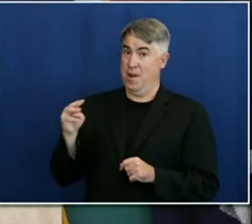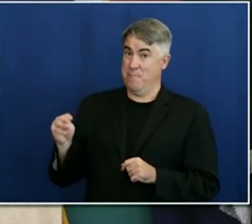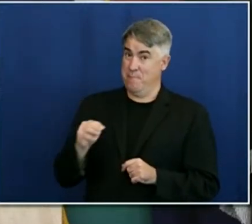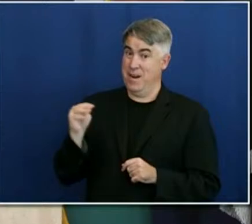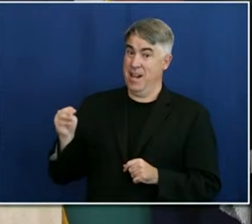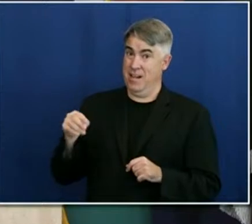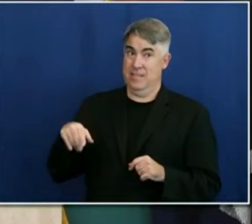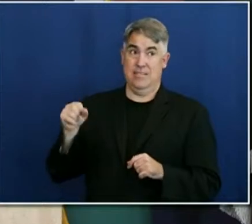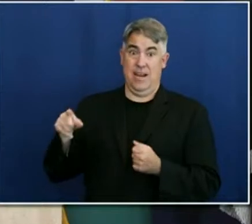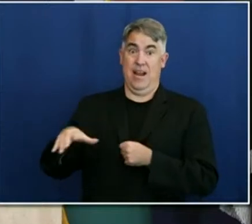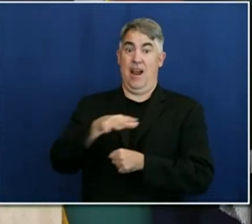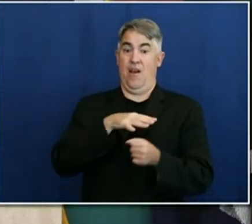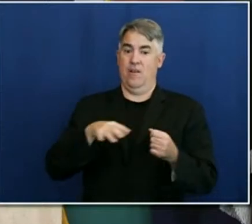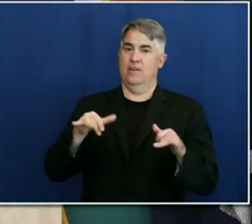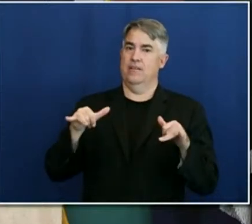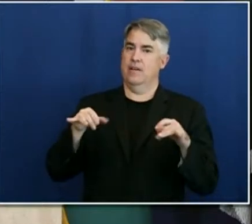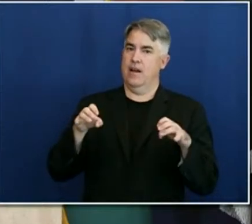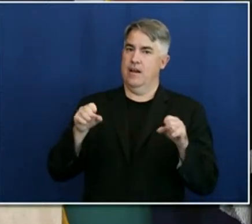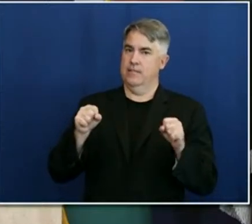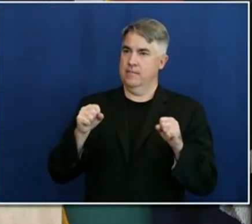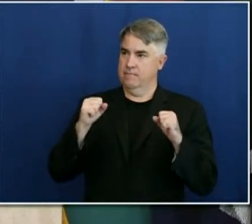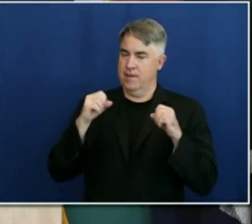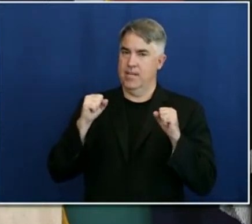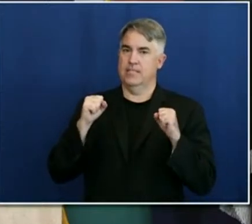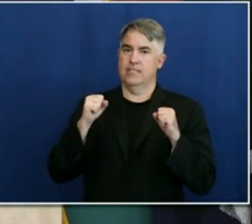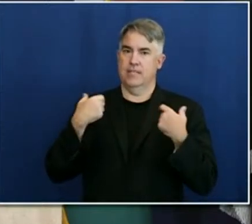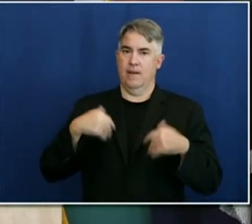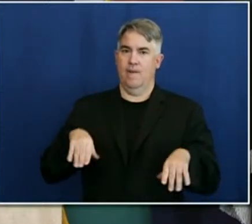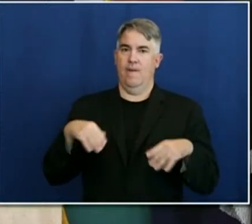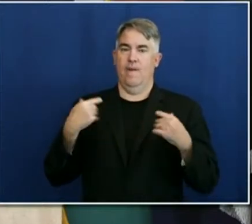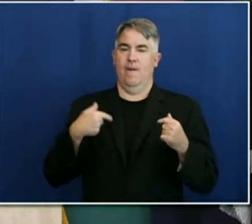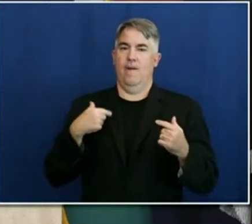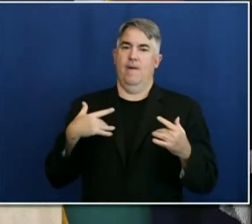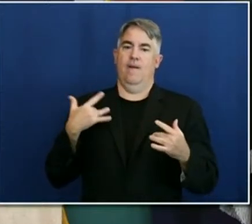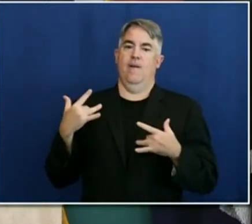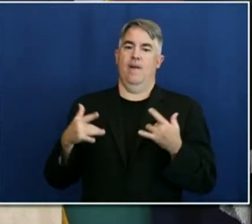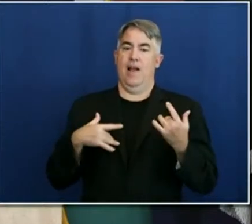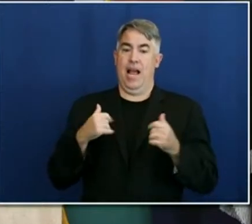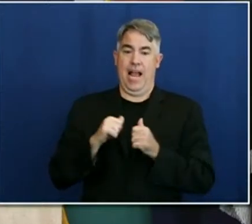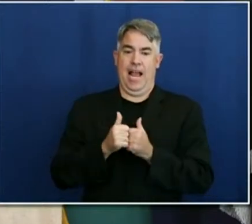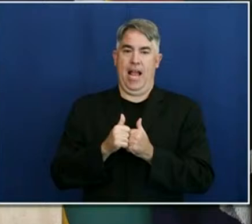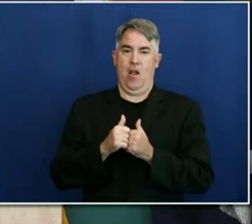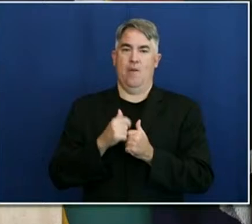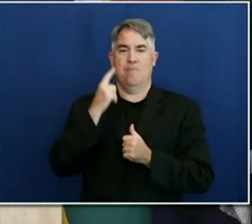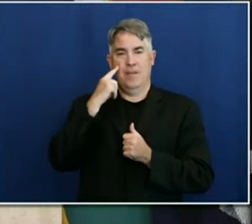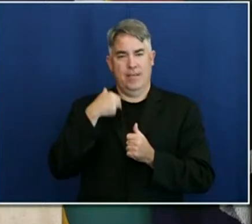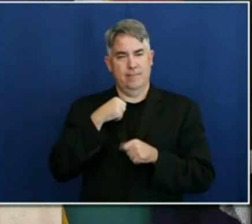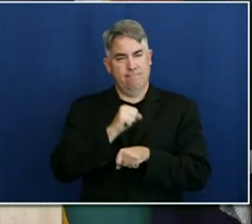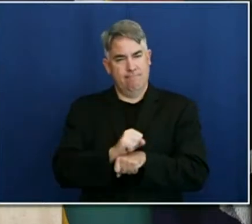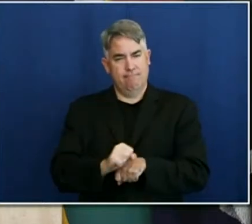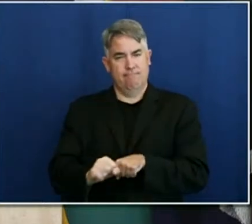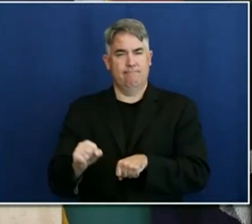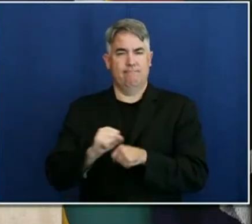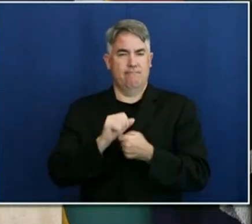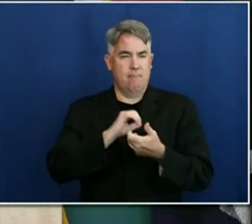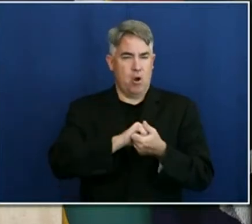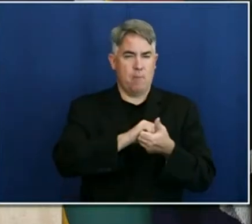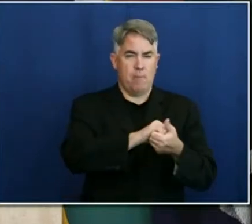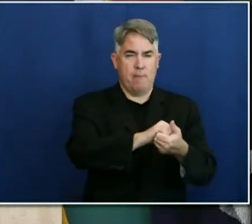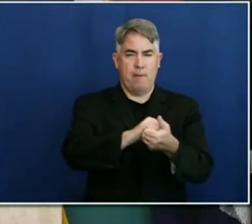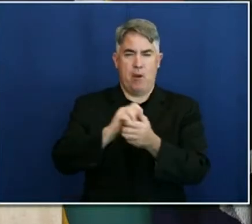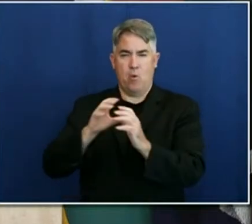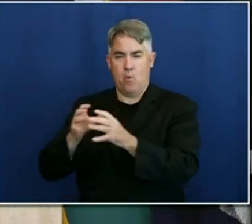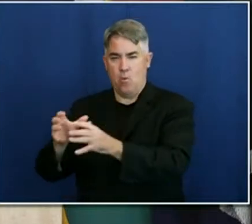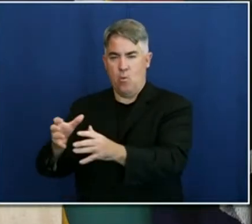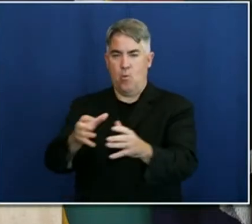vaccinations is a Herculean feat, and it is only due to the partnerships that we have with all of the